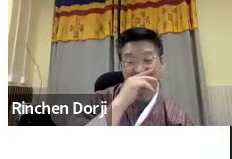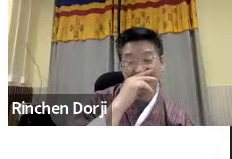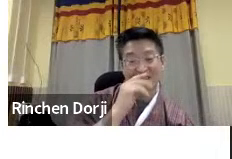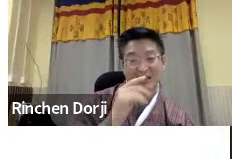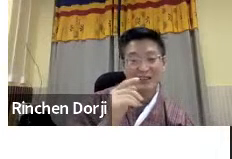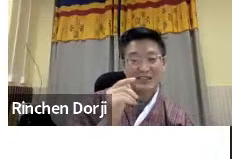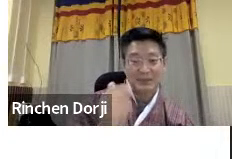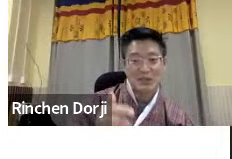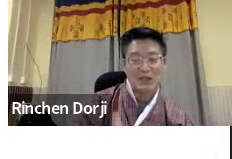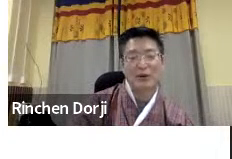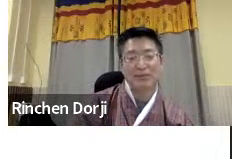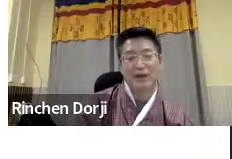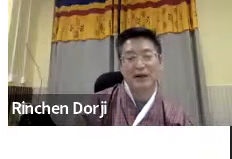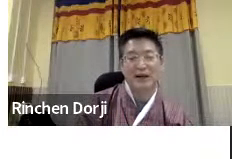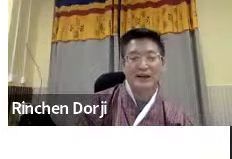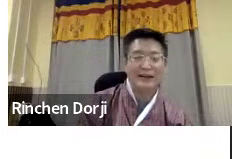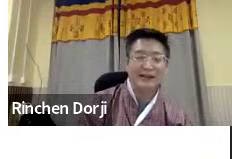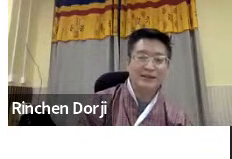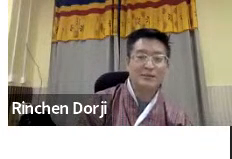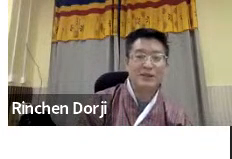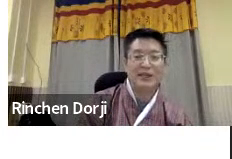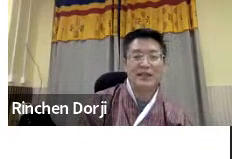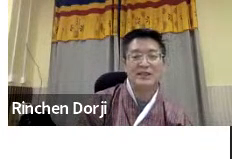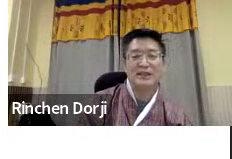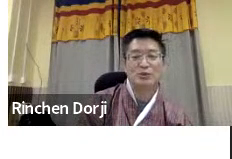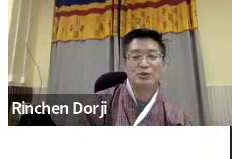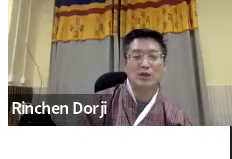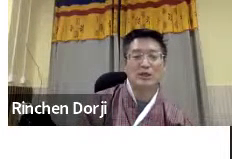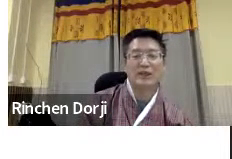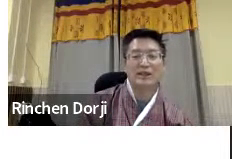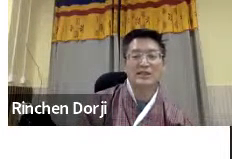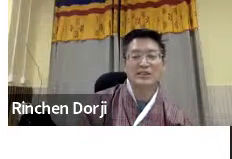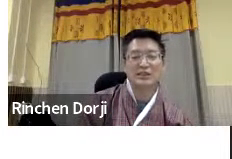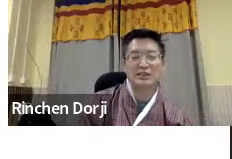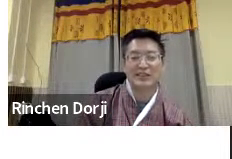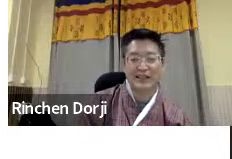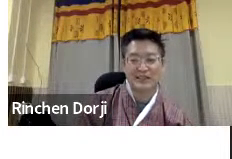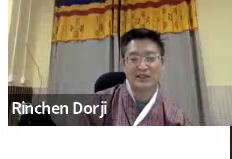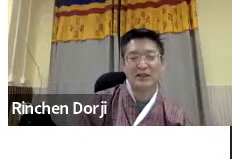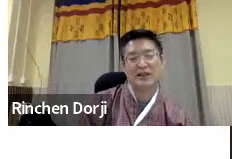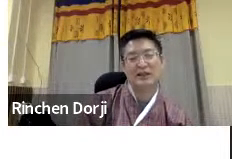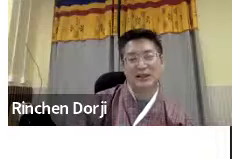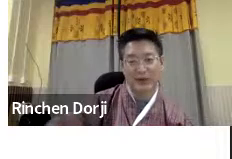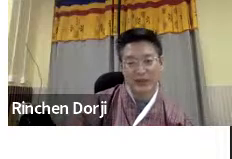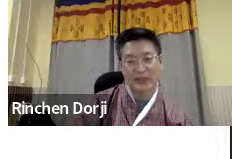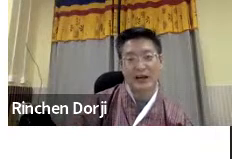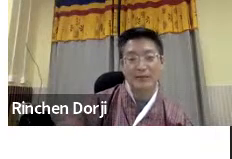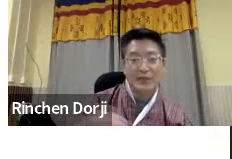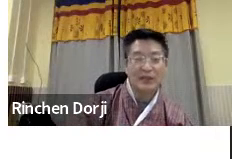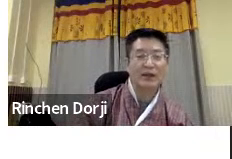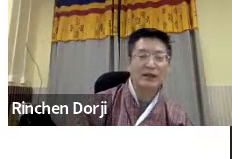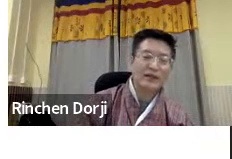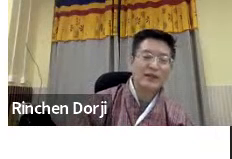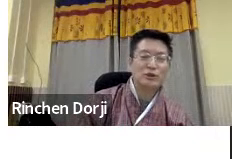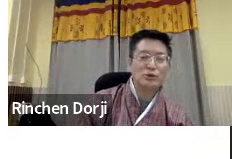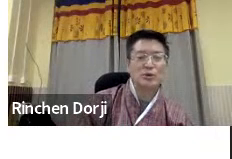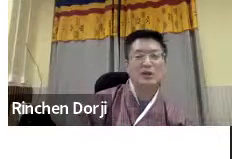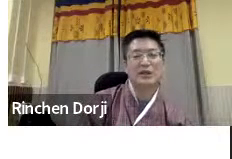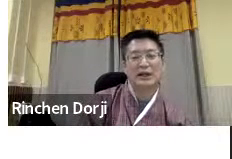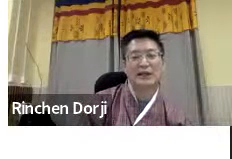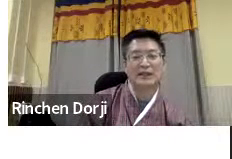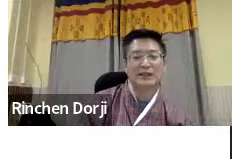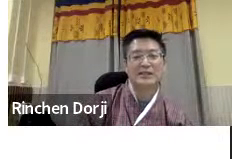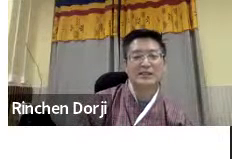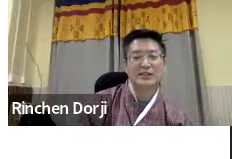Bhutan, especially from neighboring India, to work in the construction sector. And when they come here to